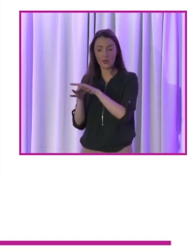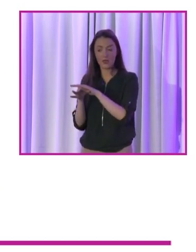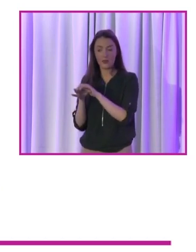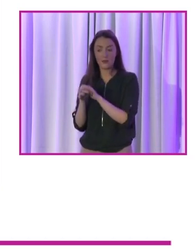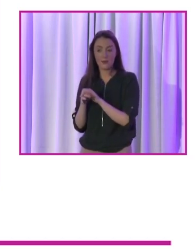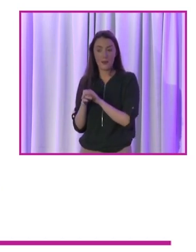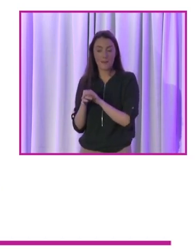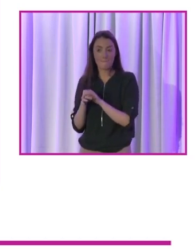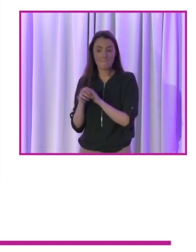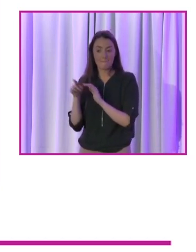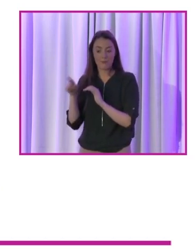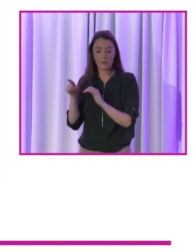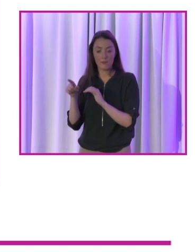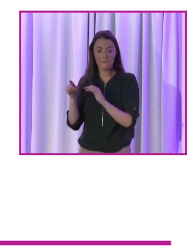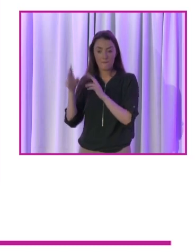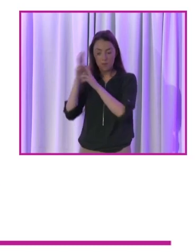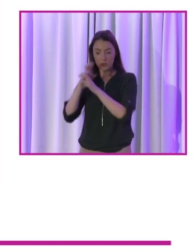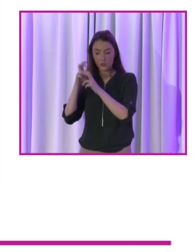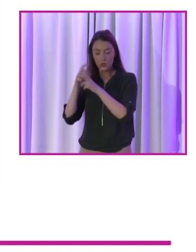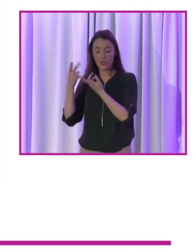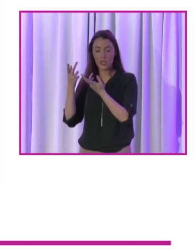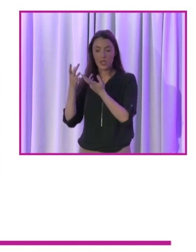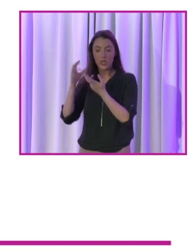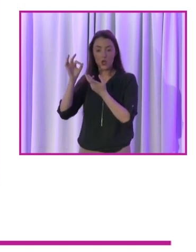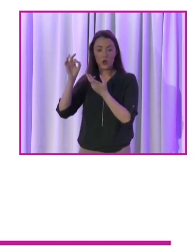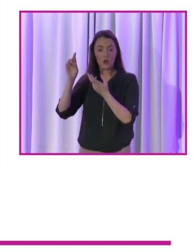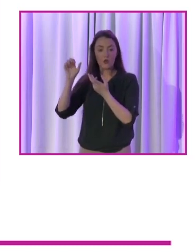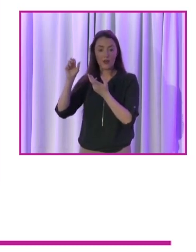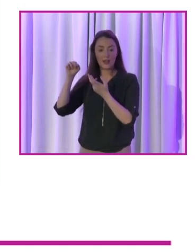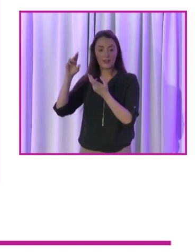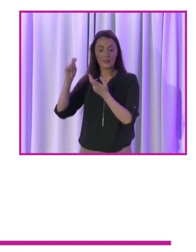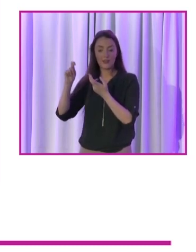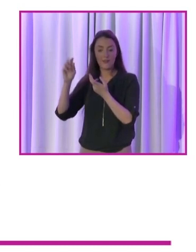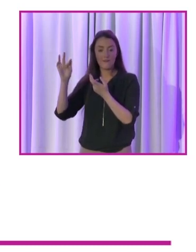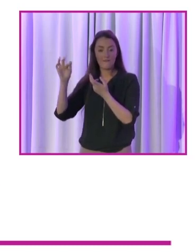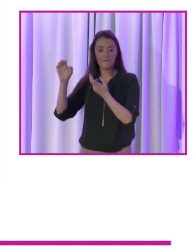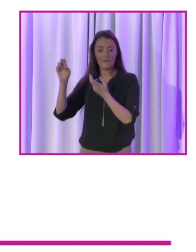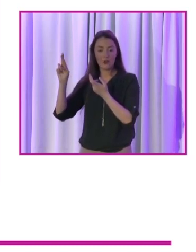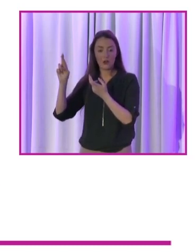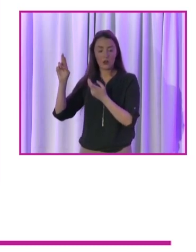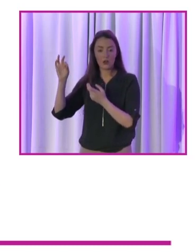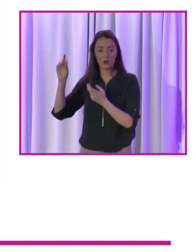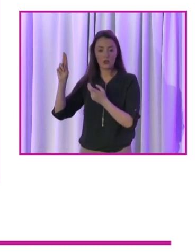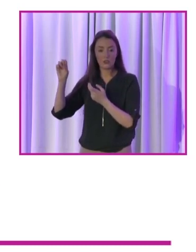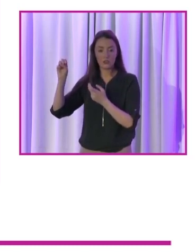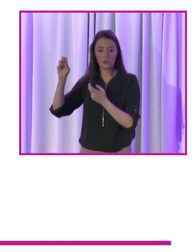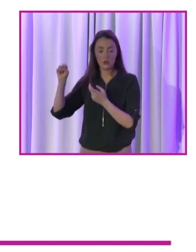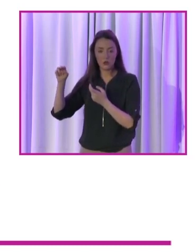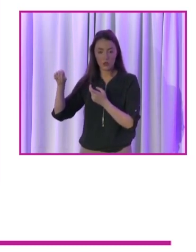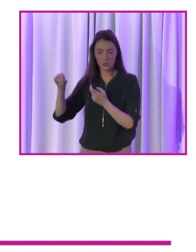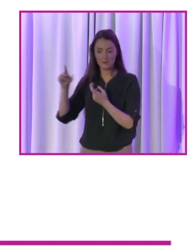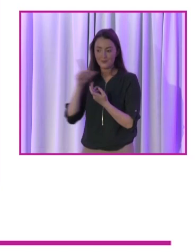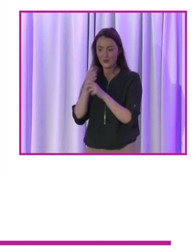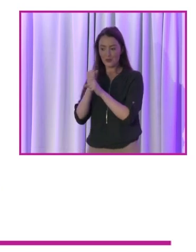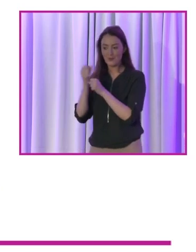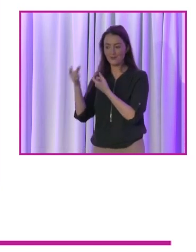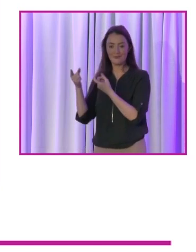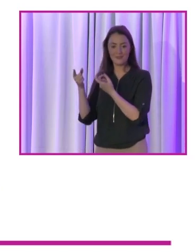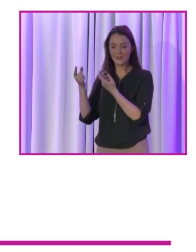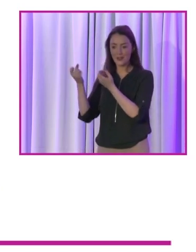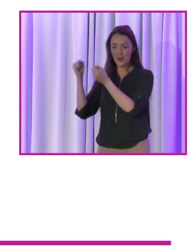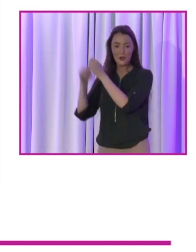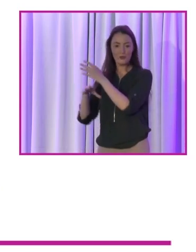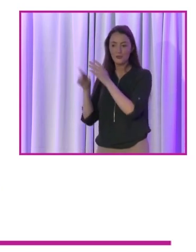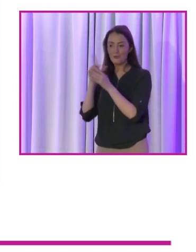study, Grant Ferguson said, "The battle was already lost before I could even say the word campaign. It came down